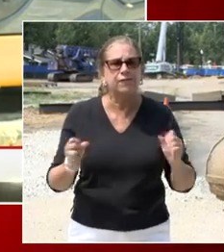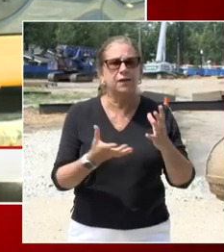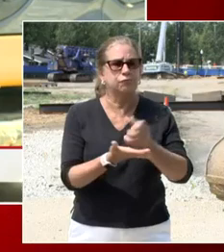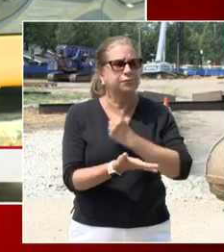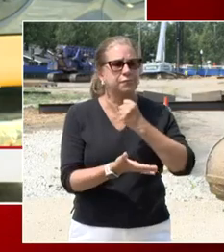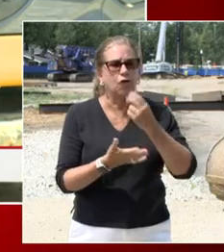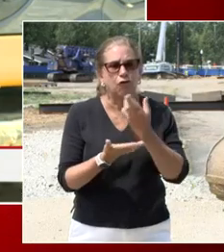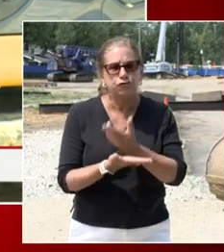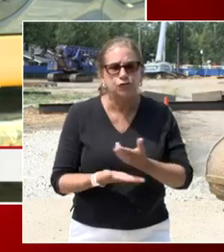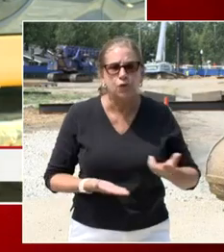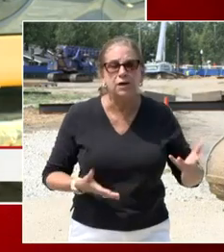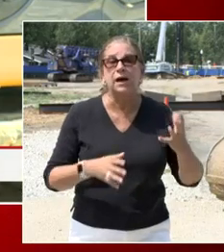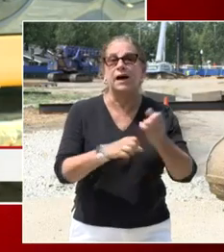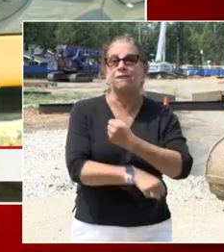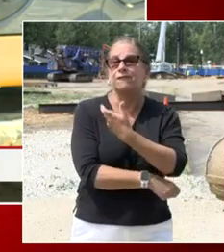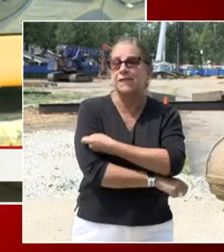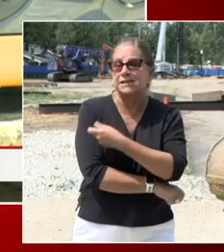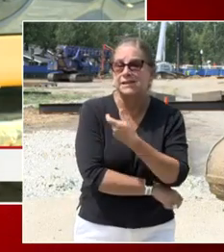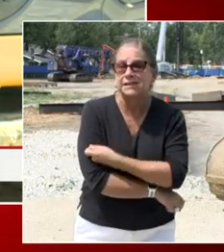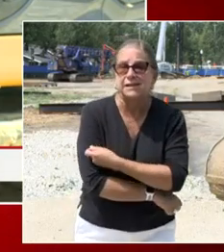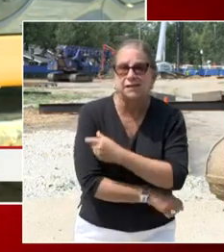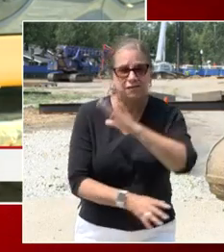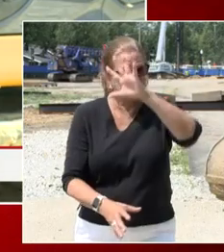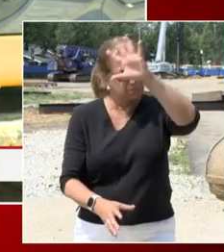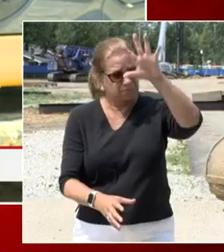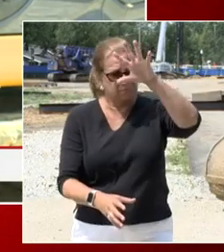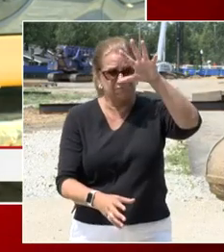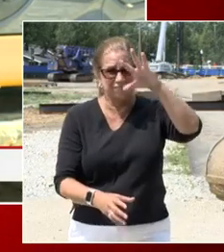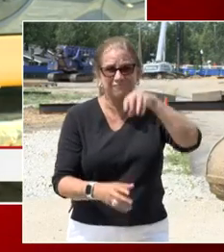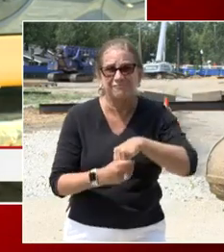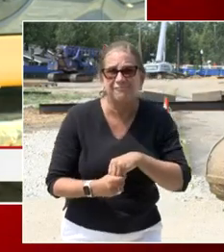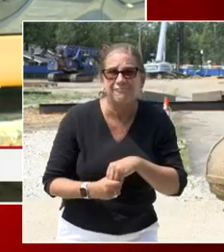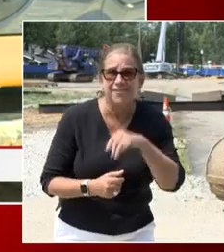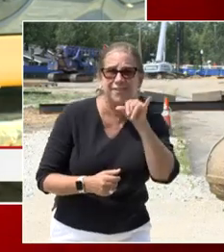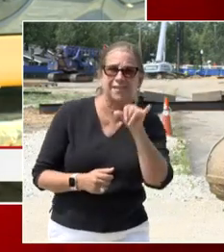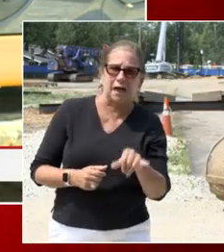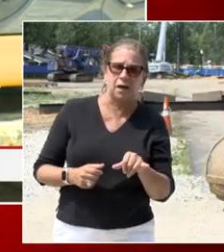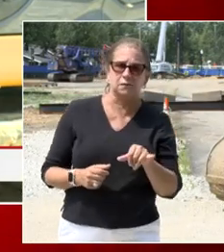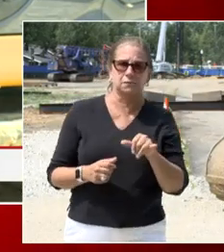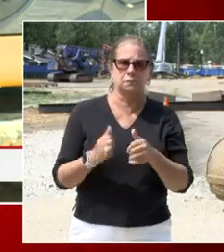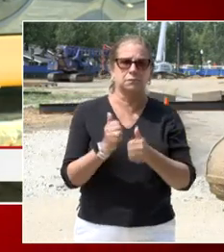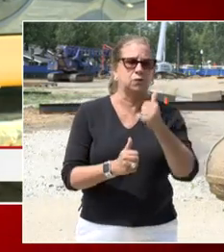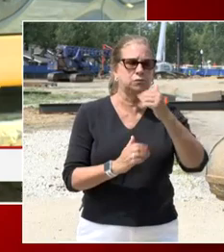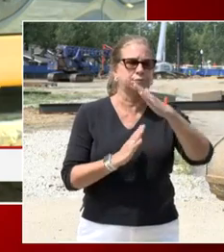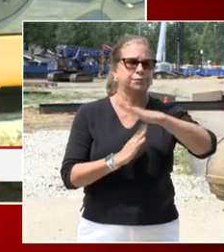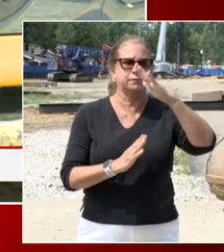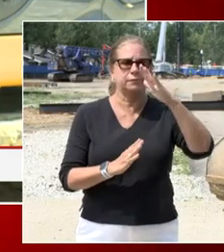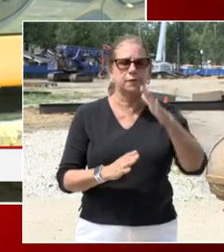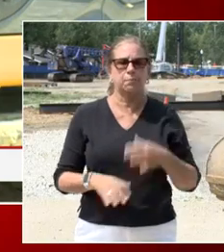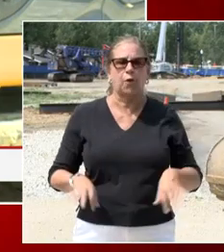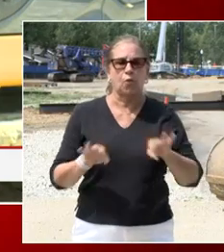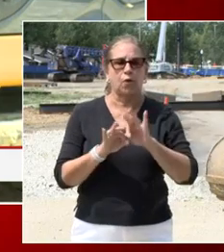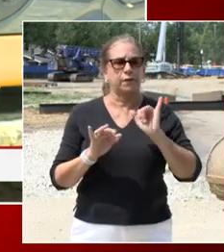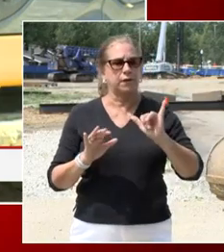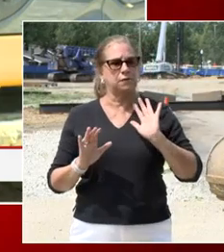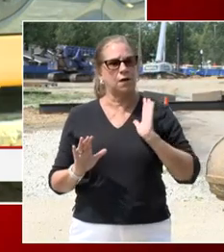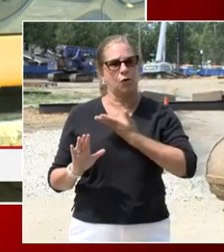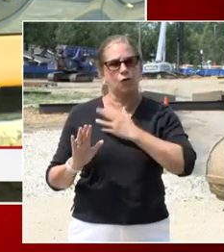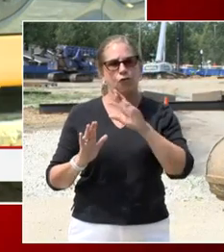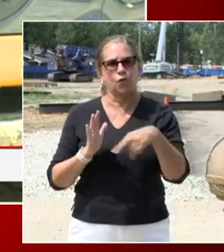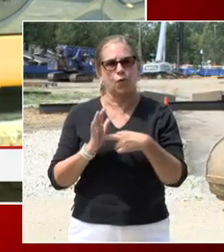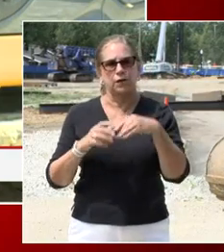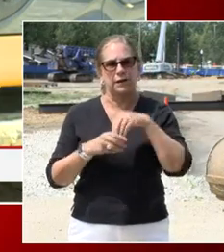getting vaccinated. And that is the critical role that our health providers play, our community